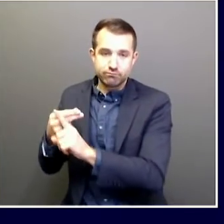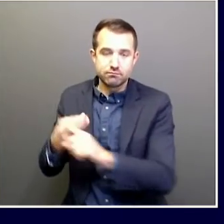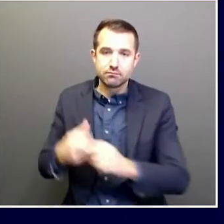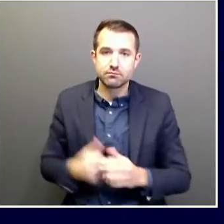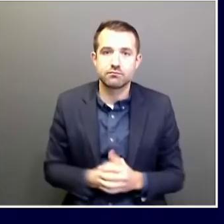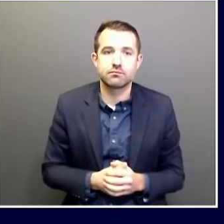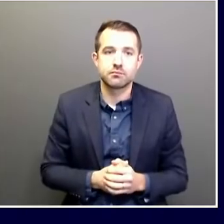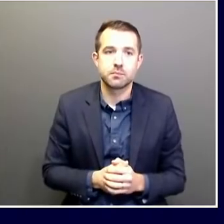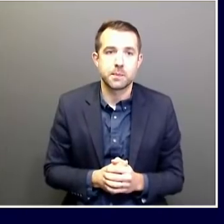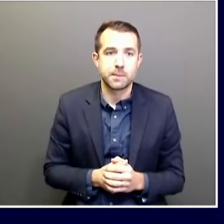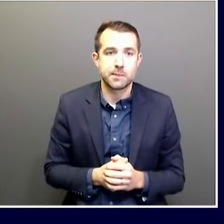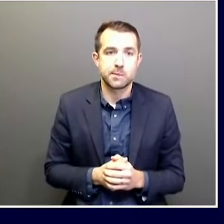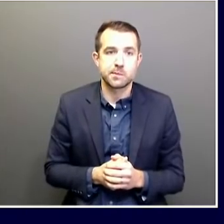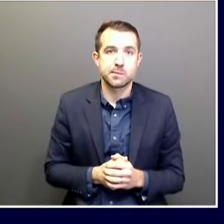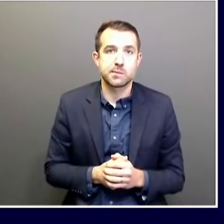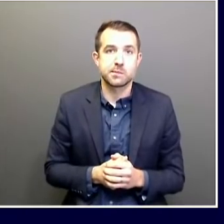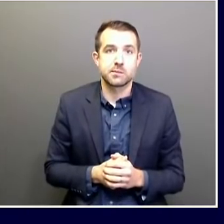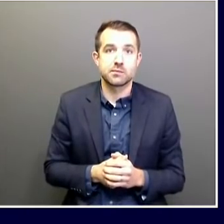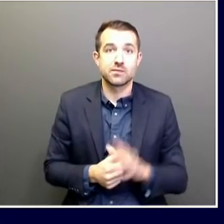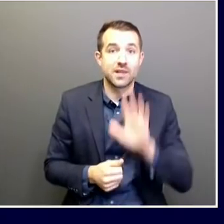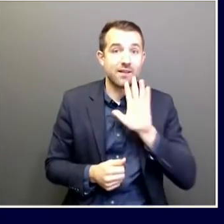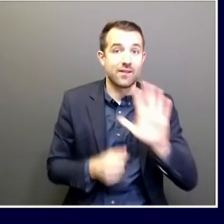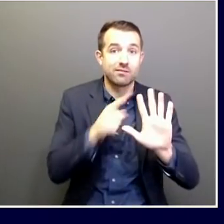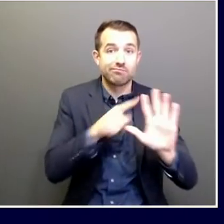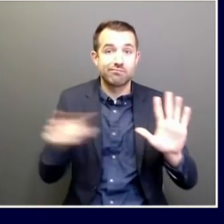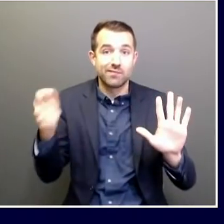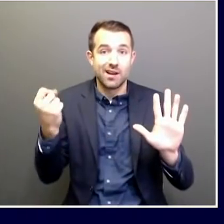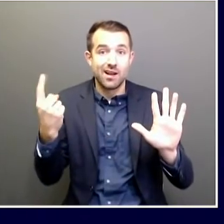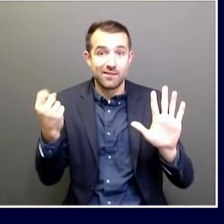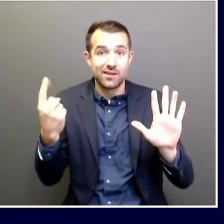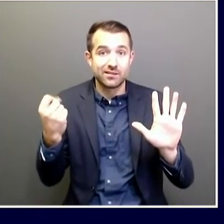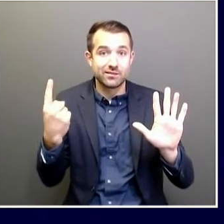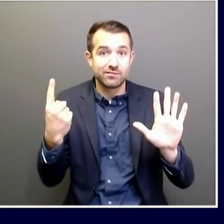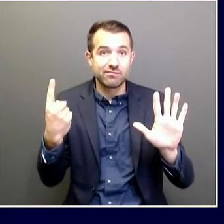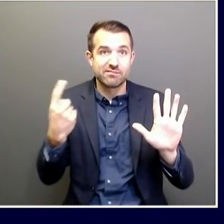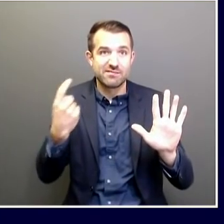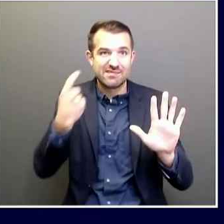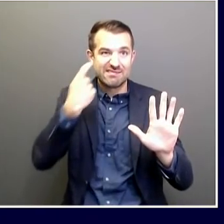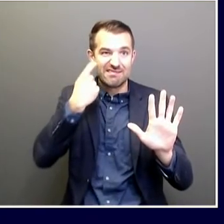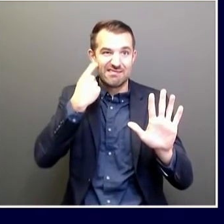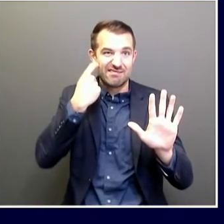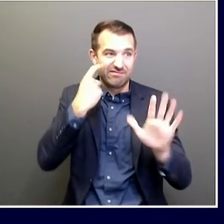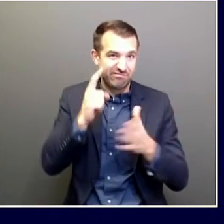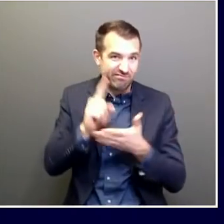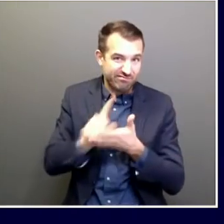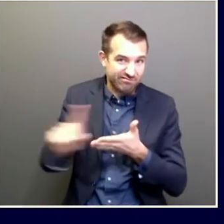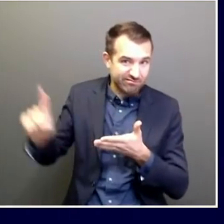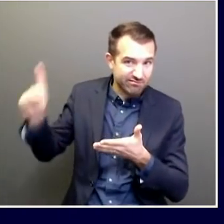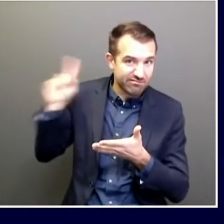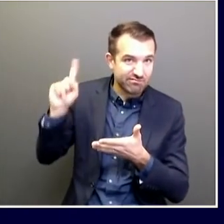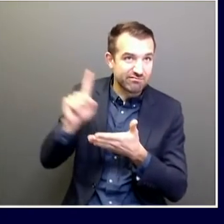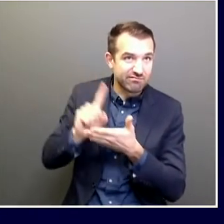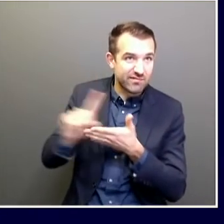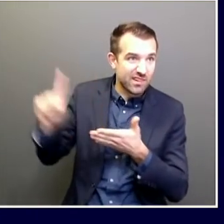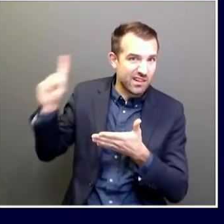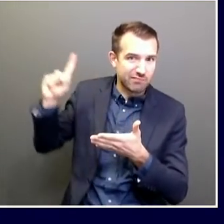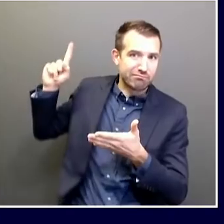become eligible for vaccines, and those are children between the ages of 5 to 11. As of this morning,